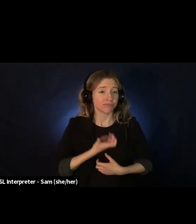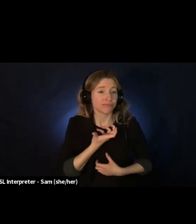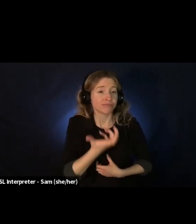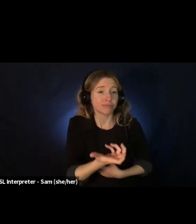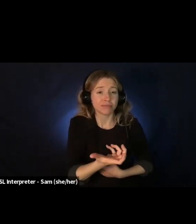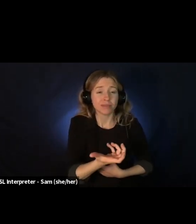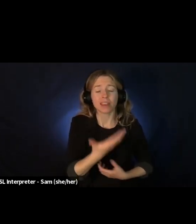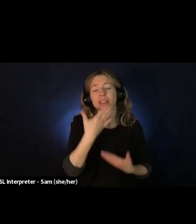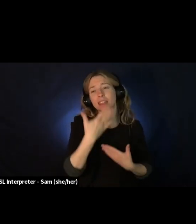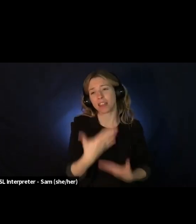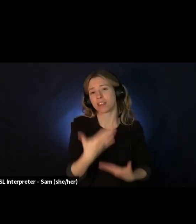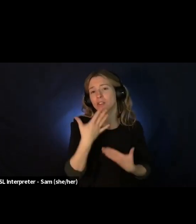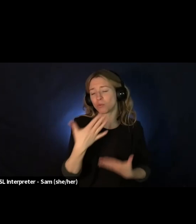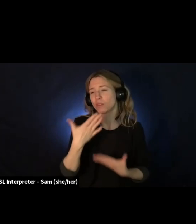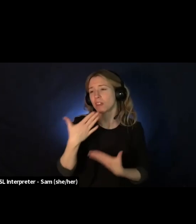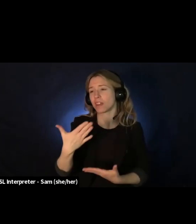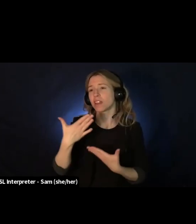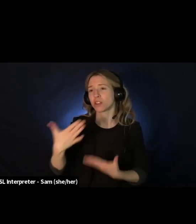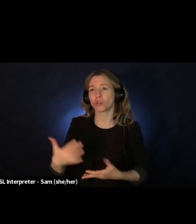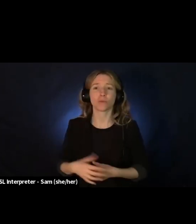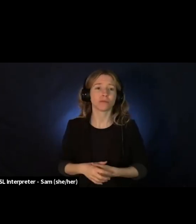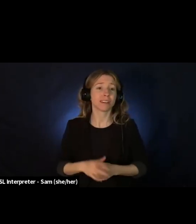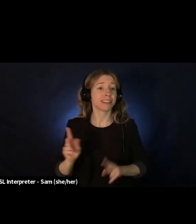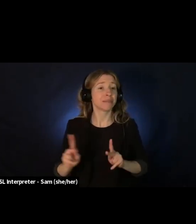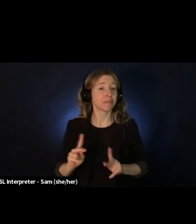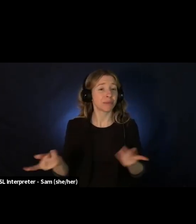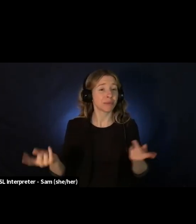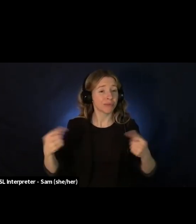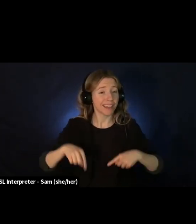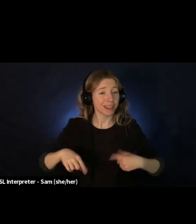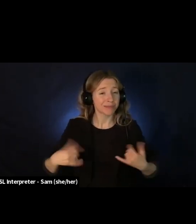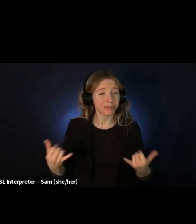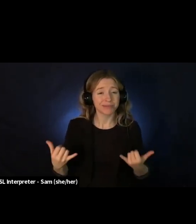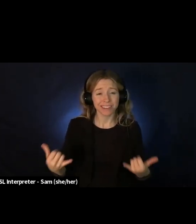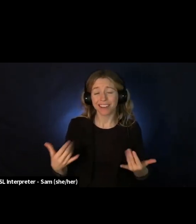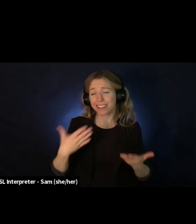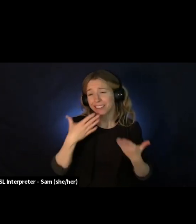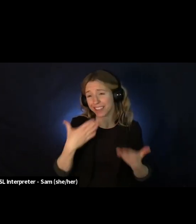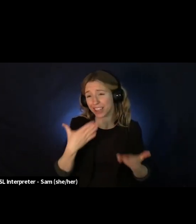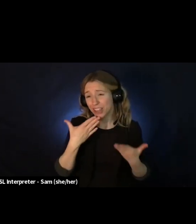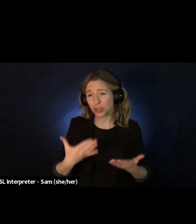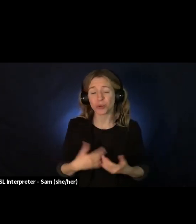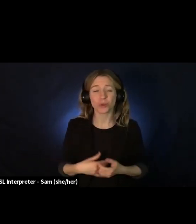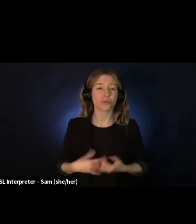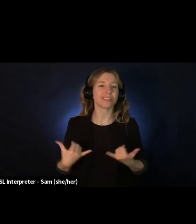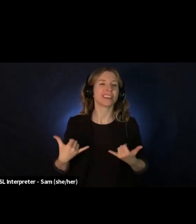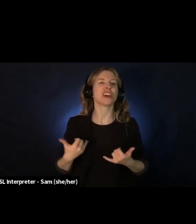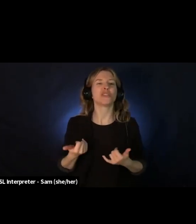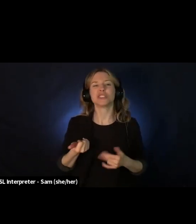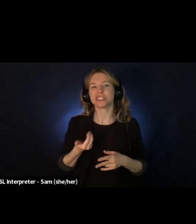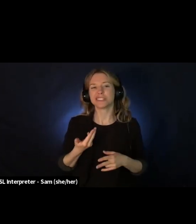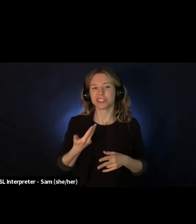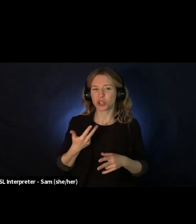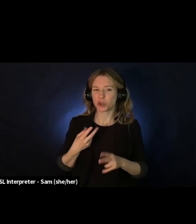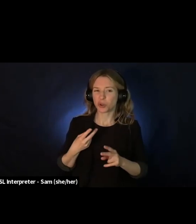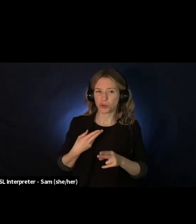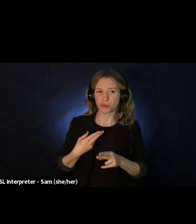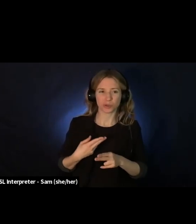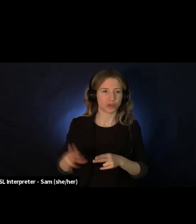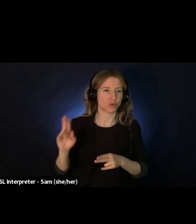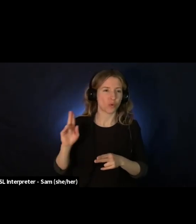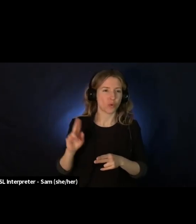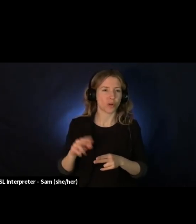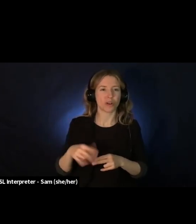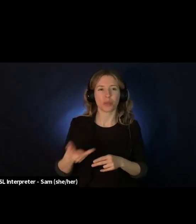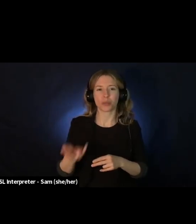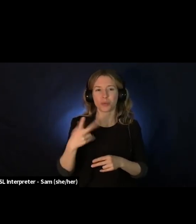all. And I want to say thank you to everyone for joining us today. I also am going to launch just a quick 3-question poll, same one that we do at the